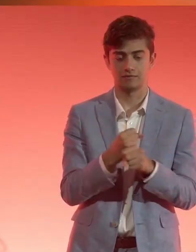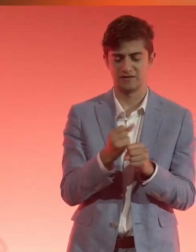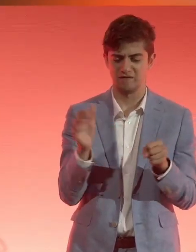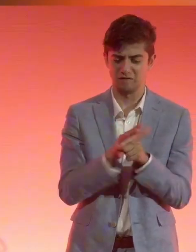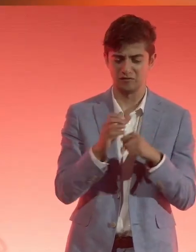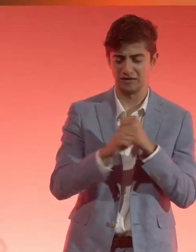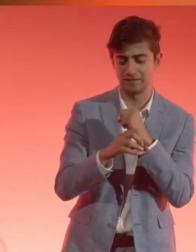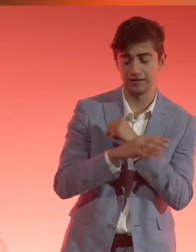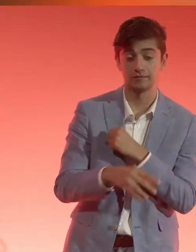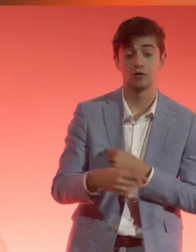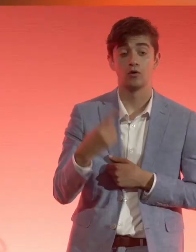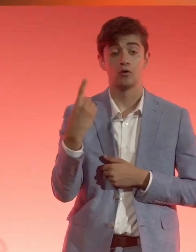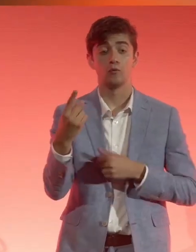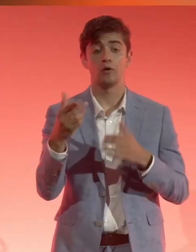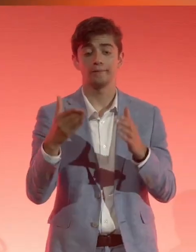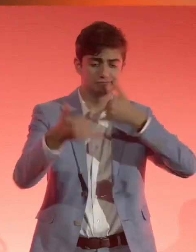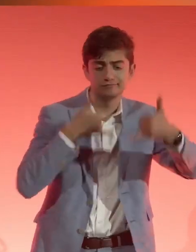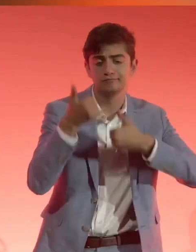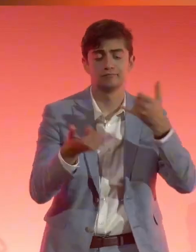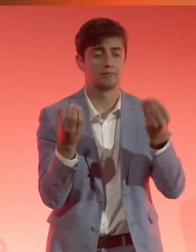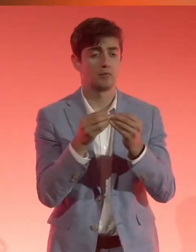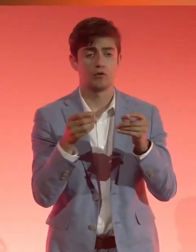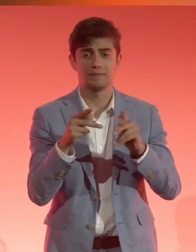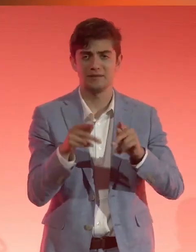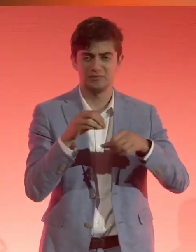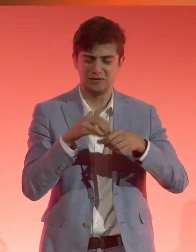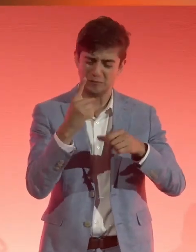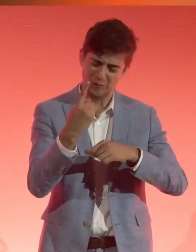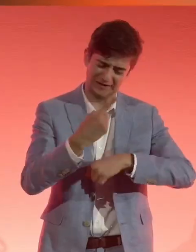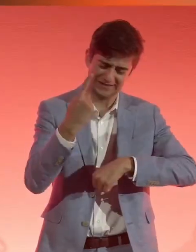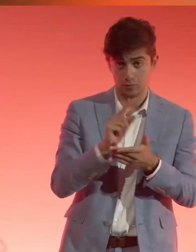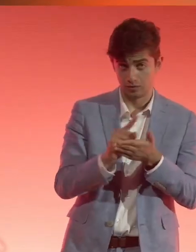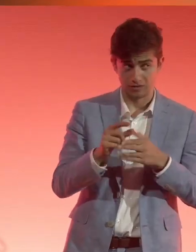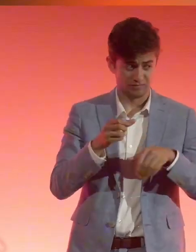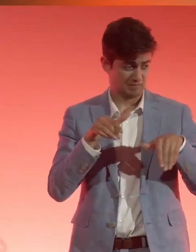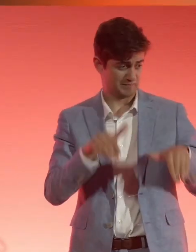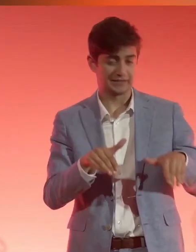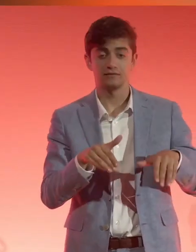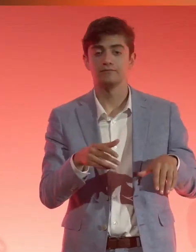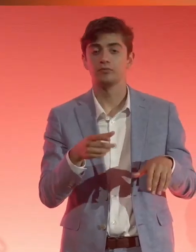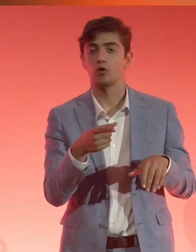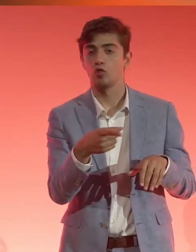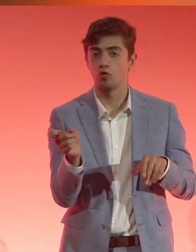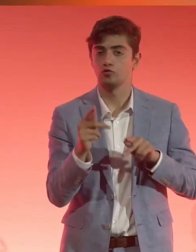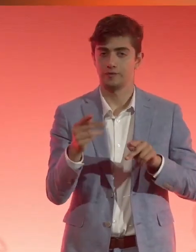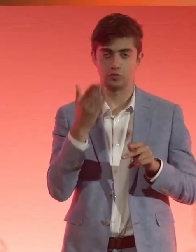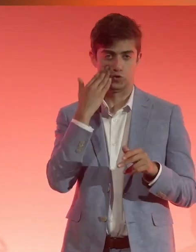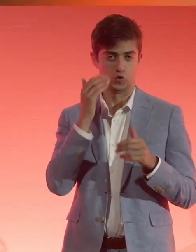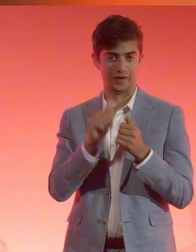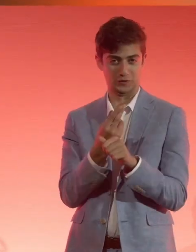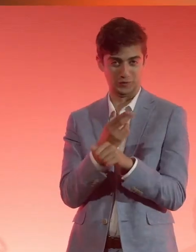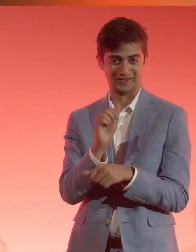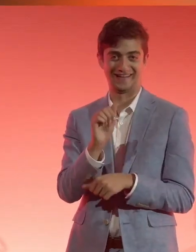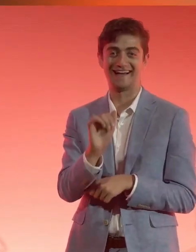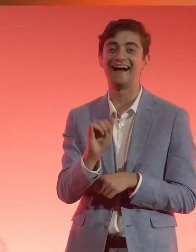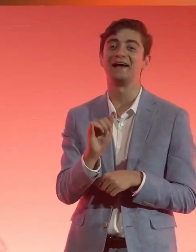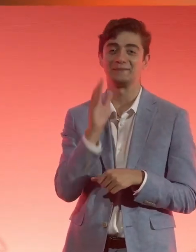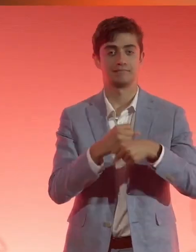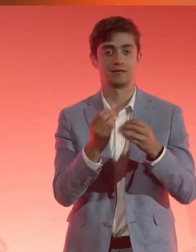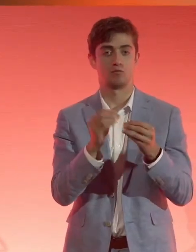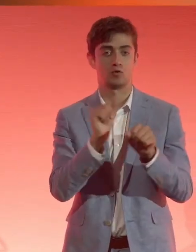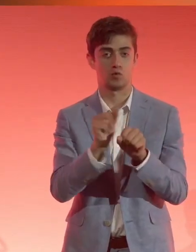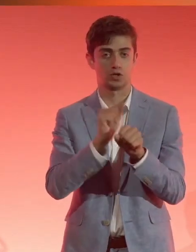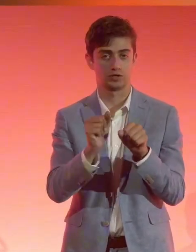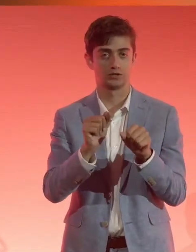day than others do in a week. They will drive growth by being fast, AI fluent, and